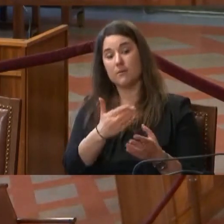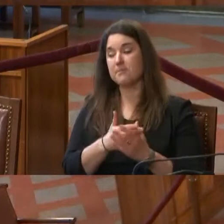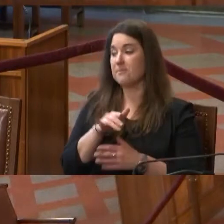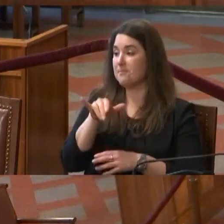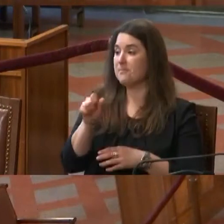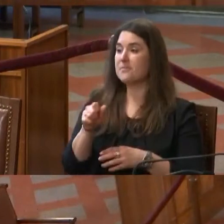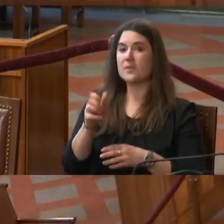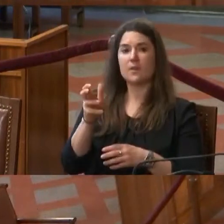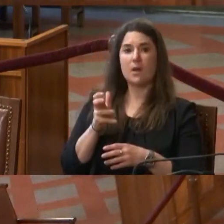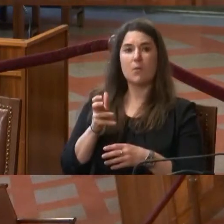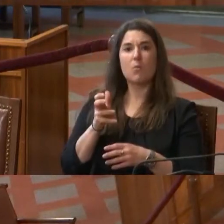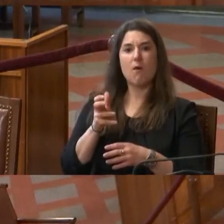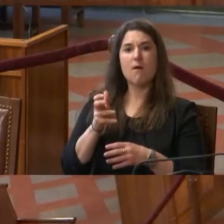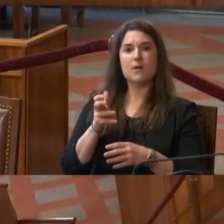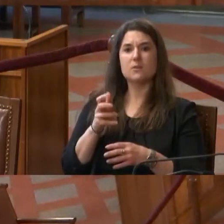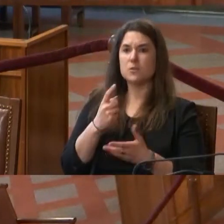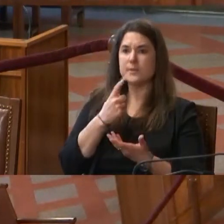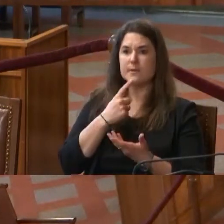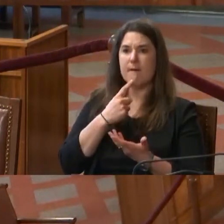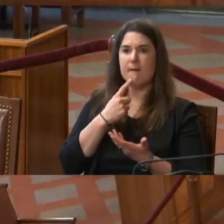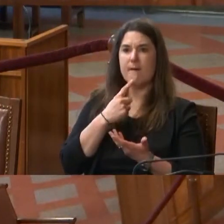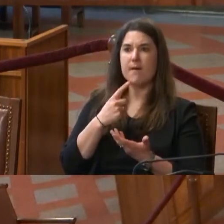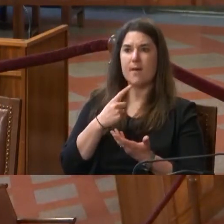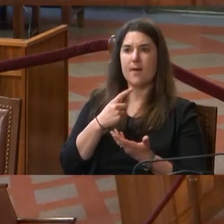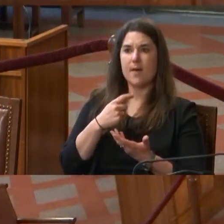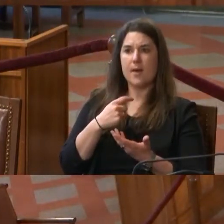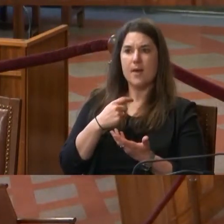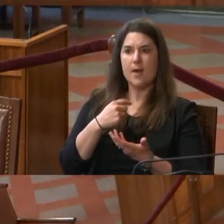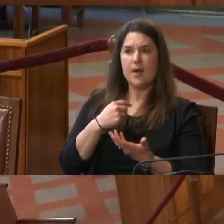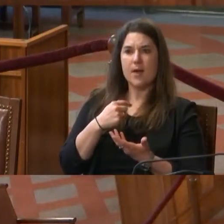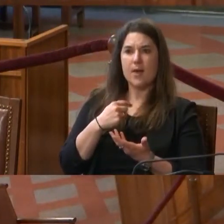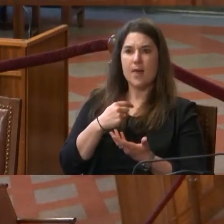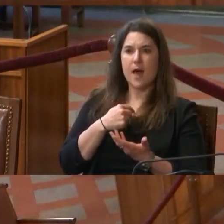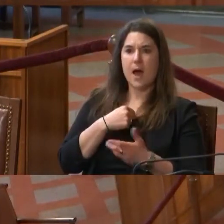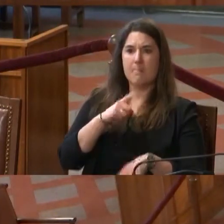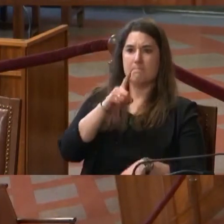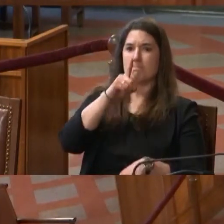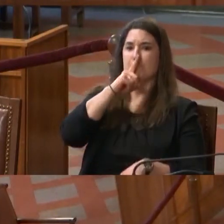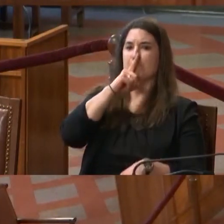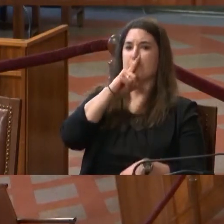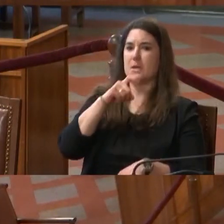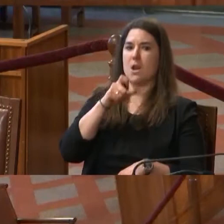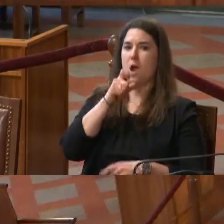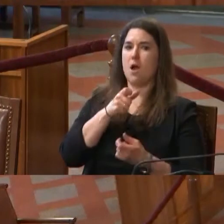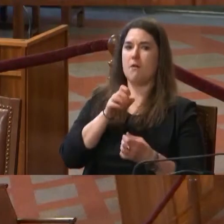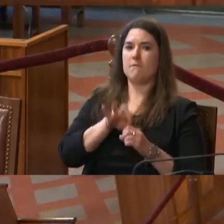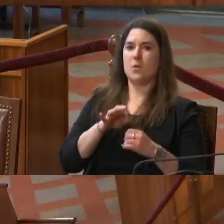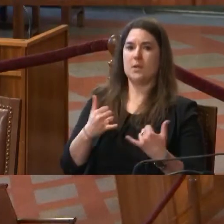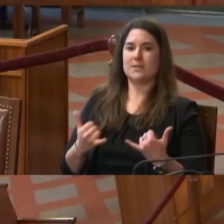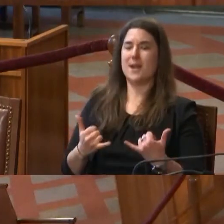Yes, I just wanted to say I'm going to be abstaining on this today.